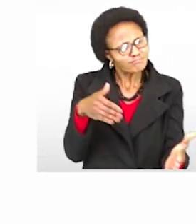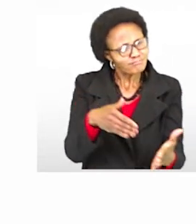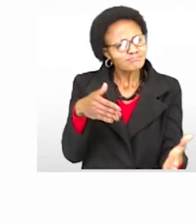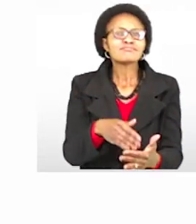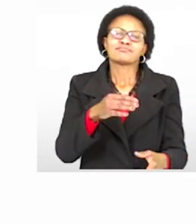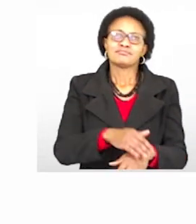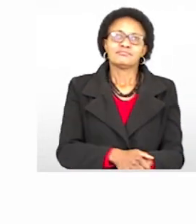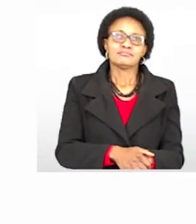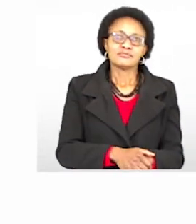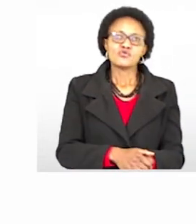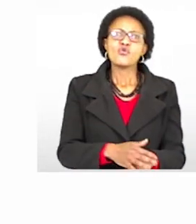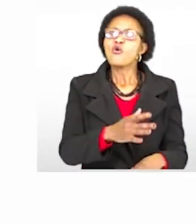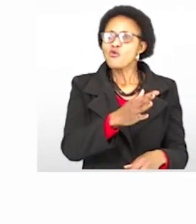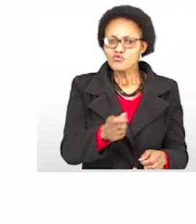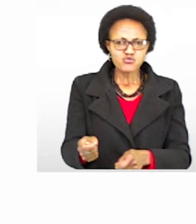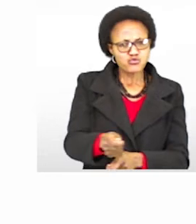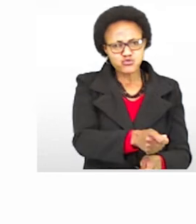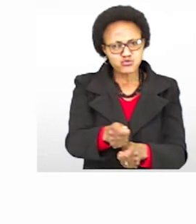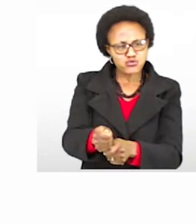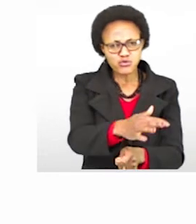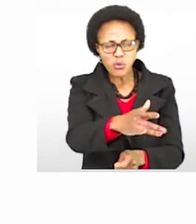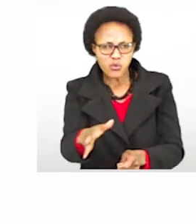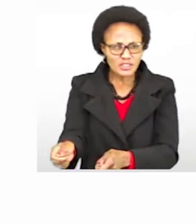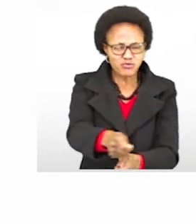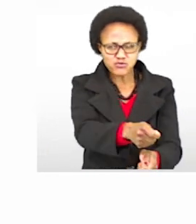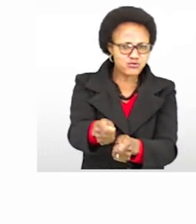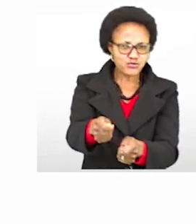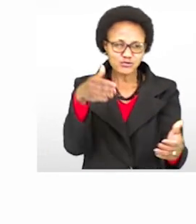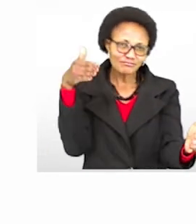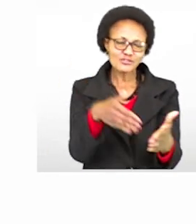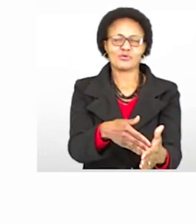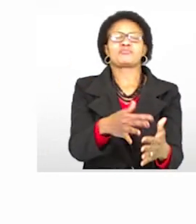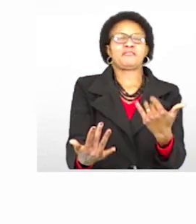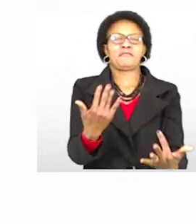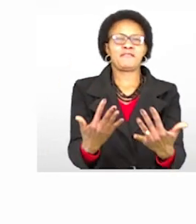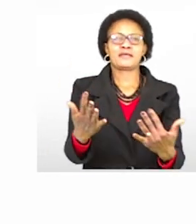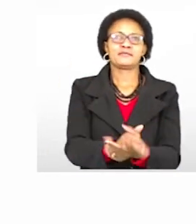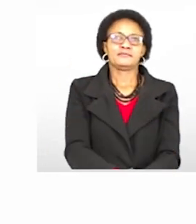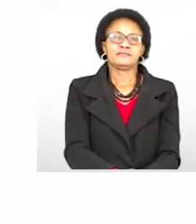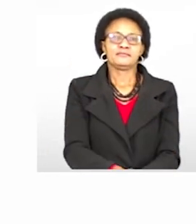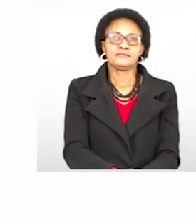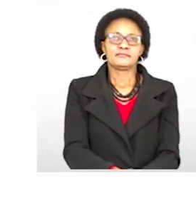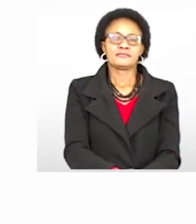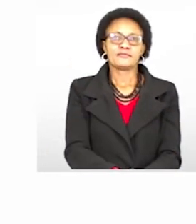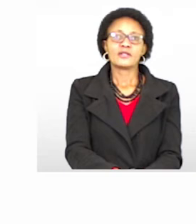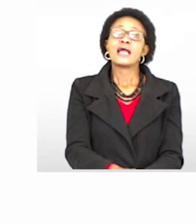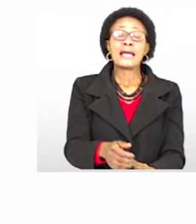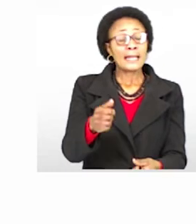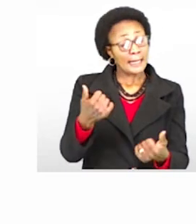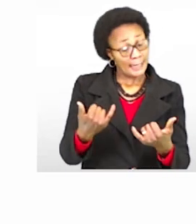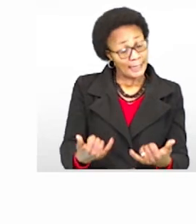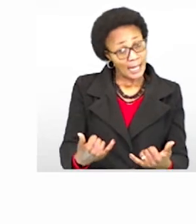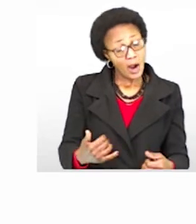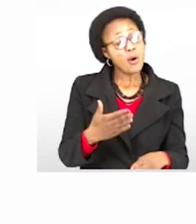and the water is coming from the fire truck. Now it is our job to make sure that we color everything according